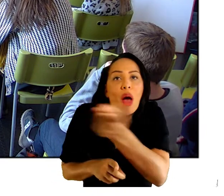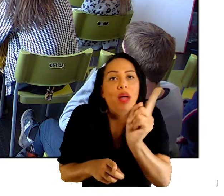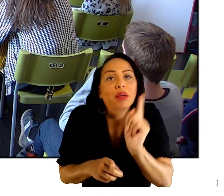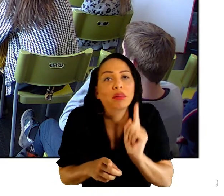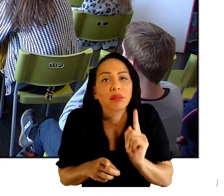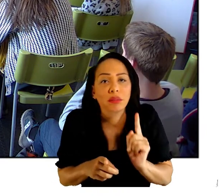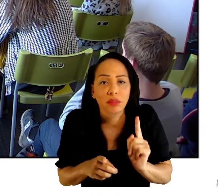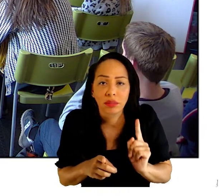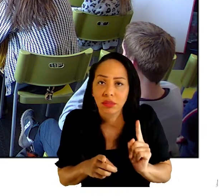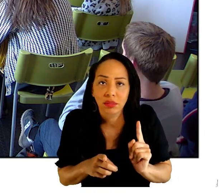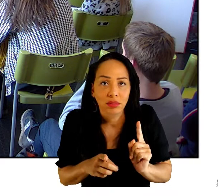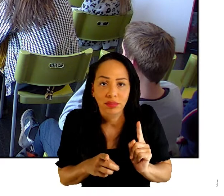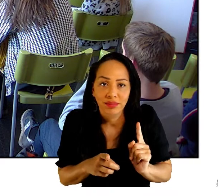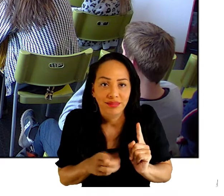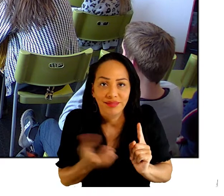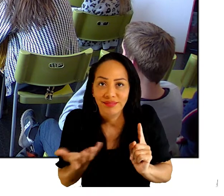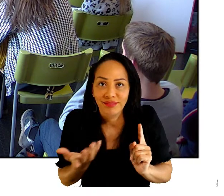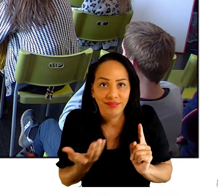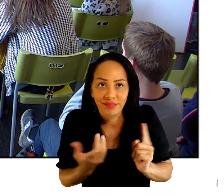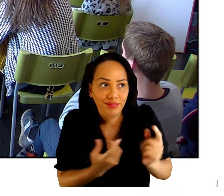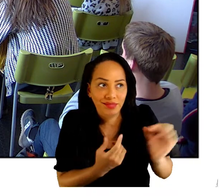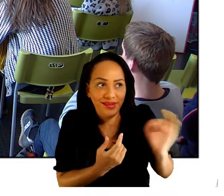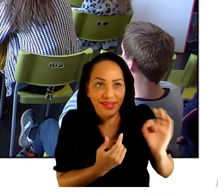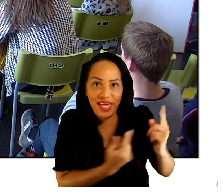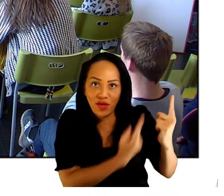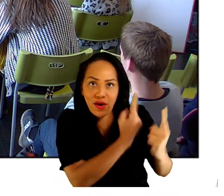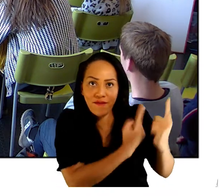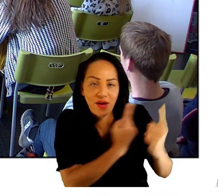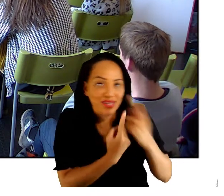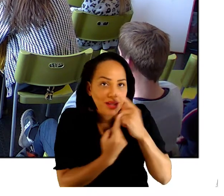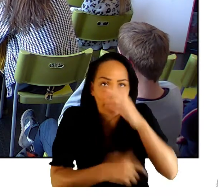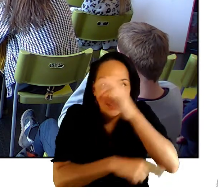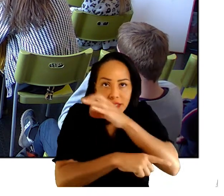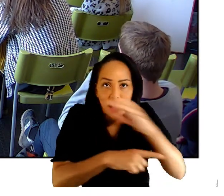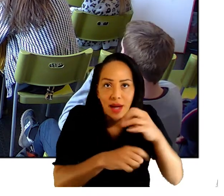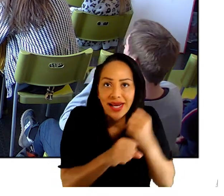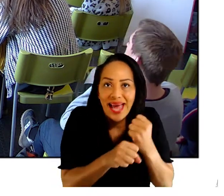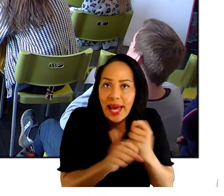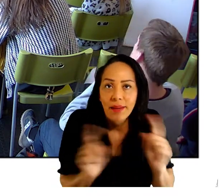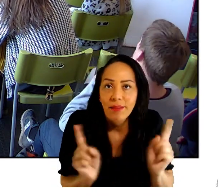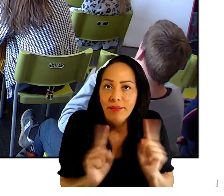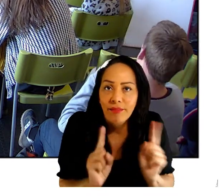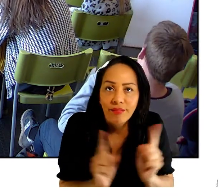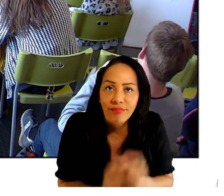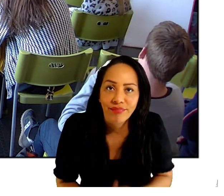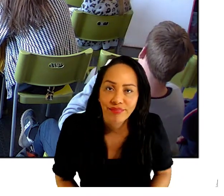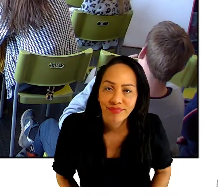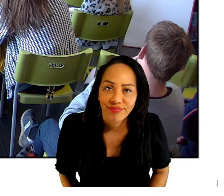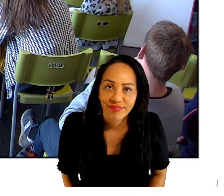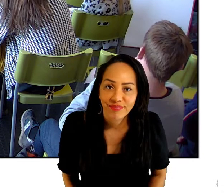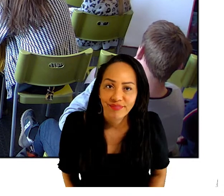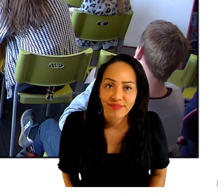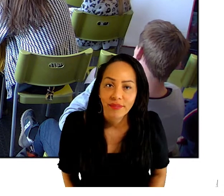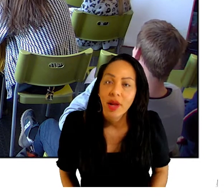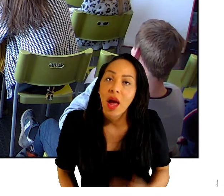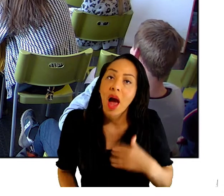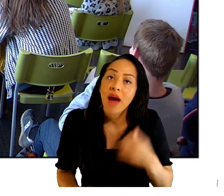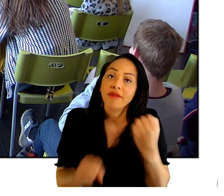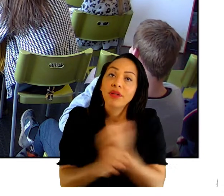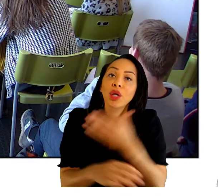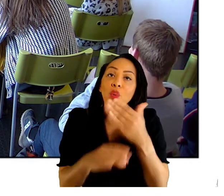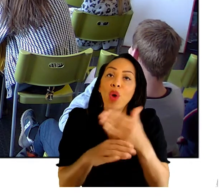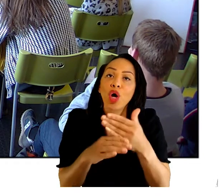is able to design a game. I mean, it would be, you know, I've done some work with Unity, and you know, the ideas of being able to